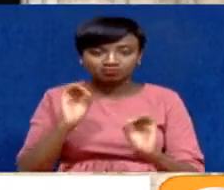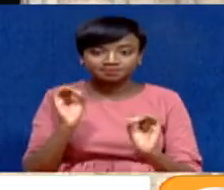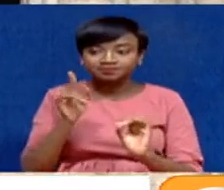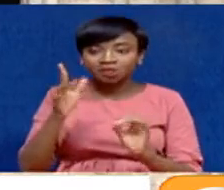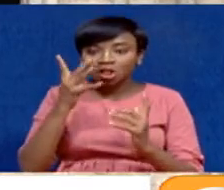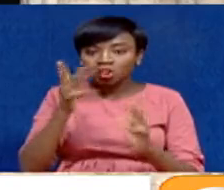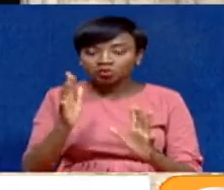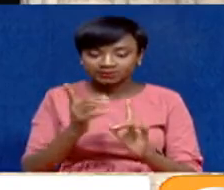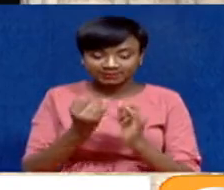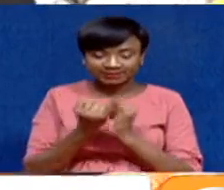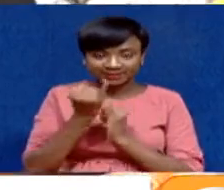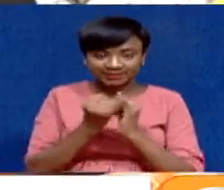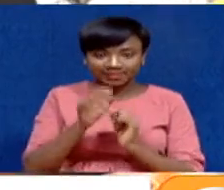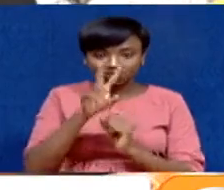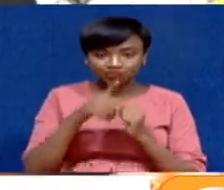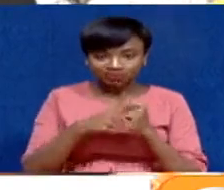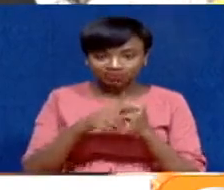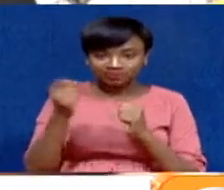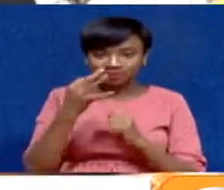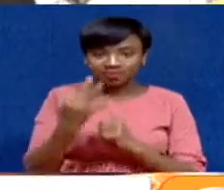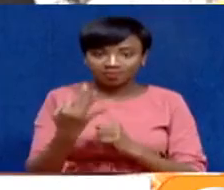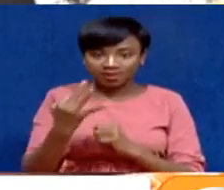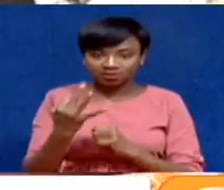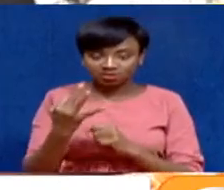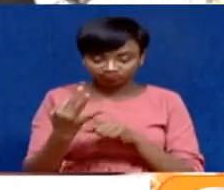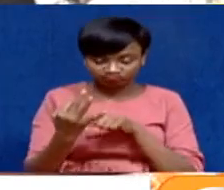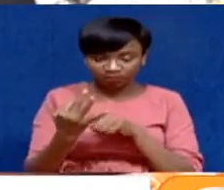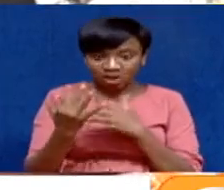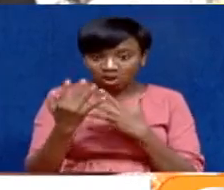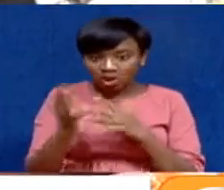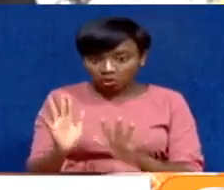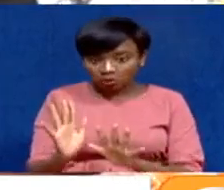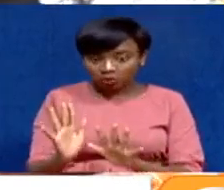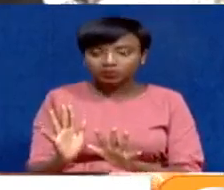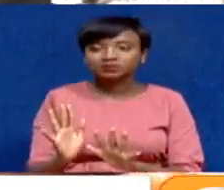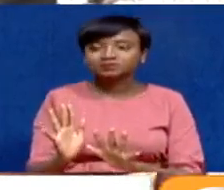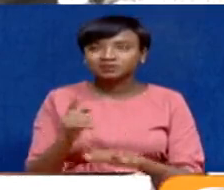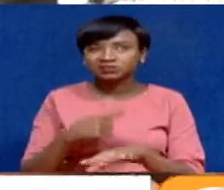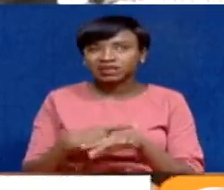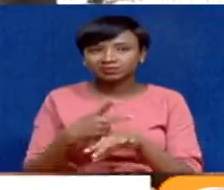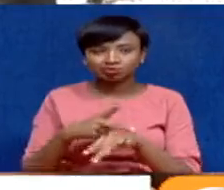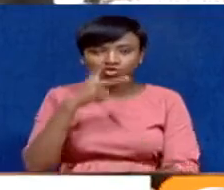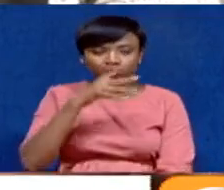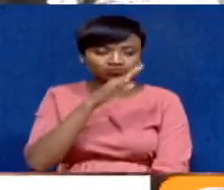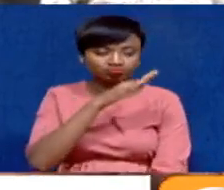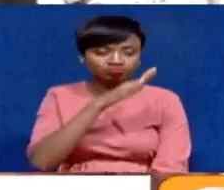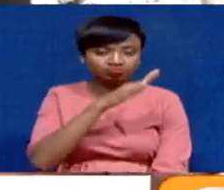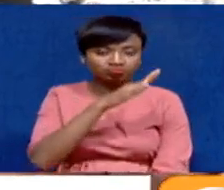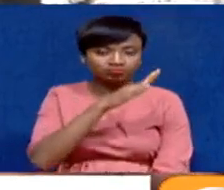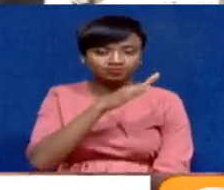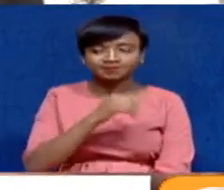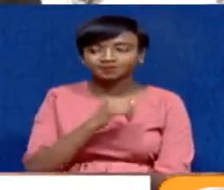Saturday the 26th of March. Kijana alipotea siku ya Jumamosi, mwendo wa saa 8